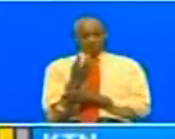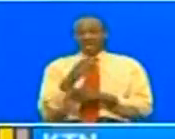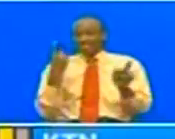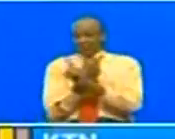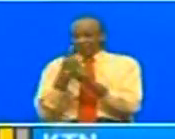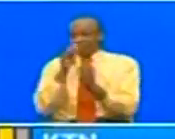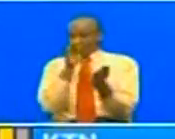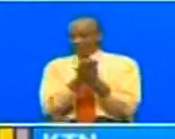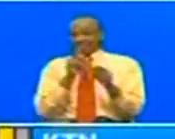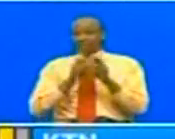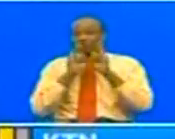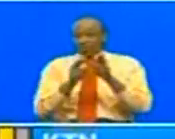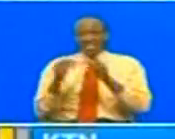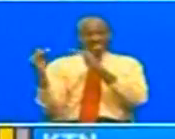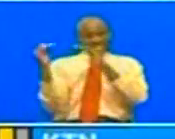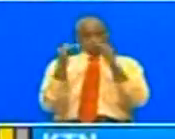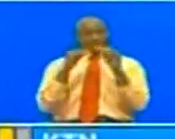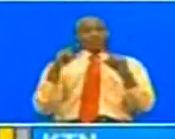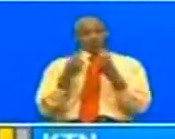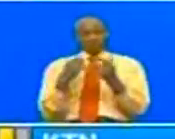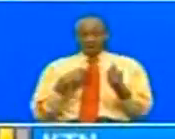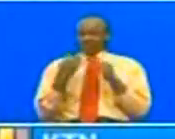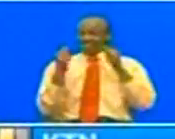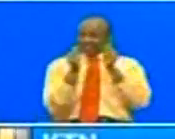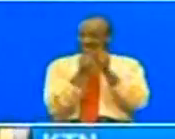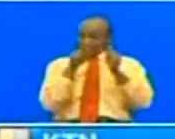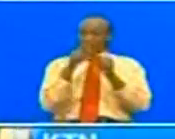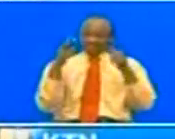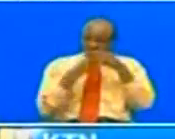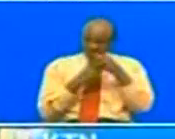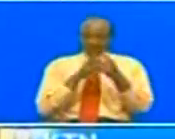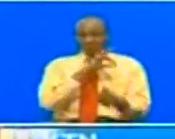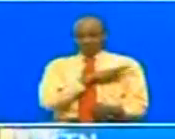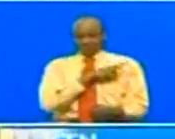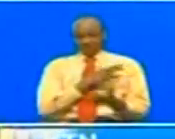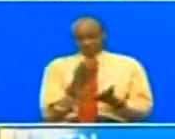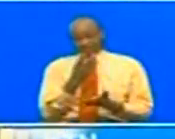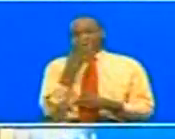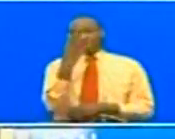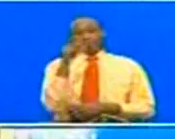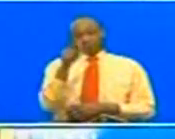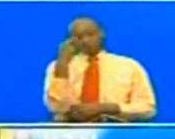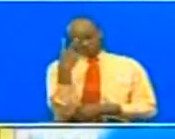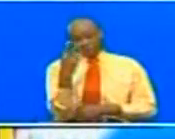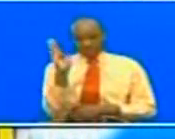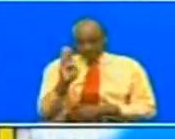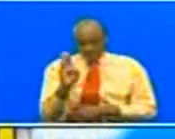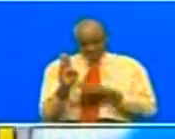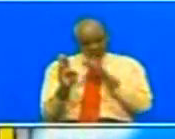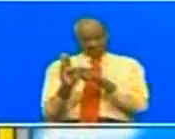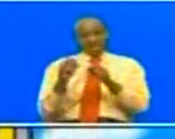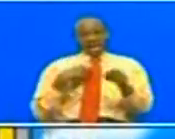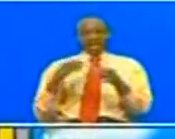have announced their results, Equity Group posted a 10.7% net profit growth to 4.2 billion shillings,